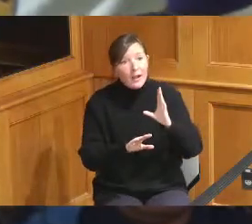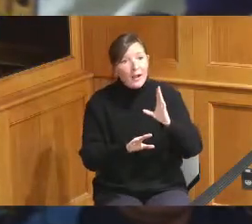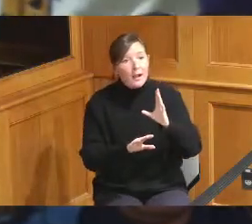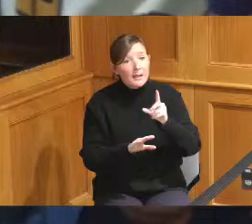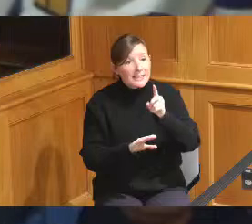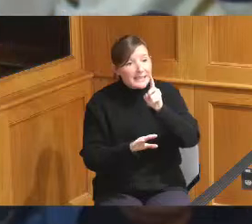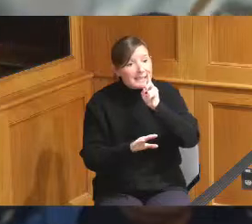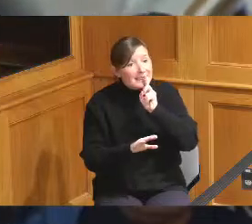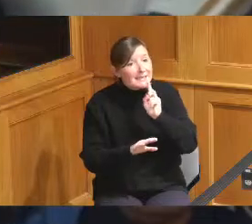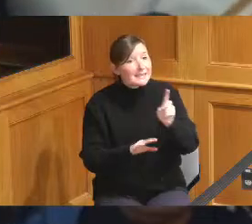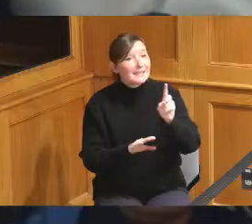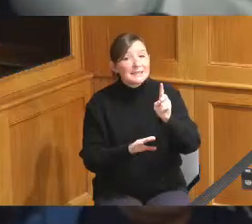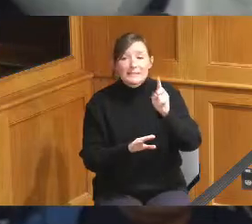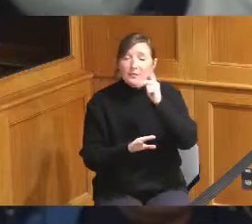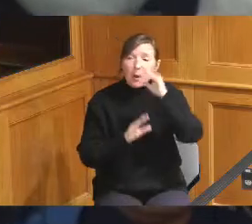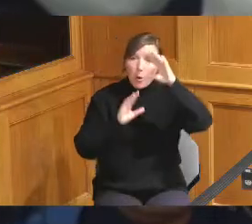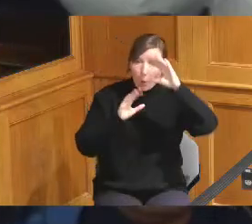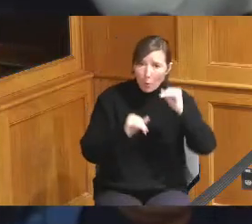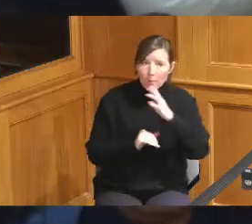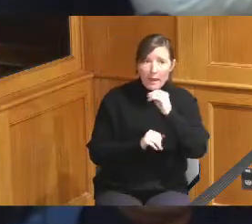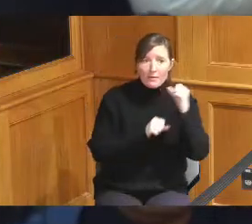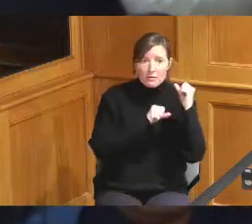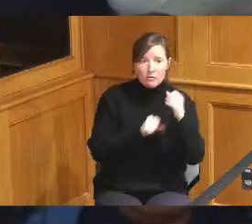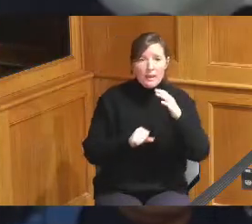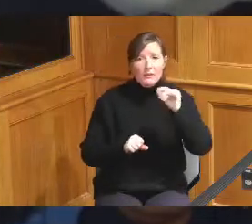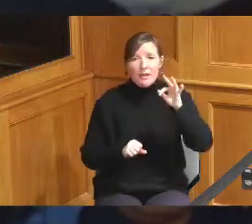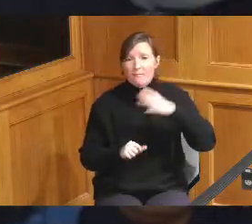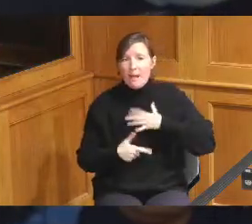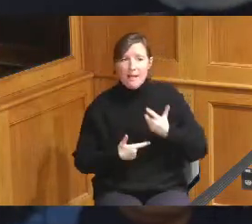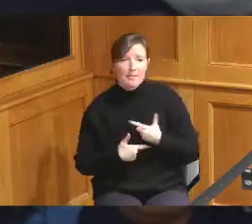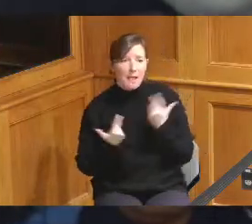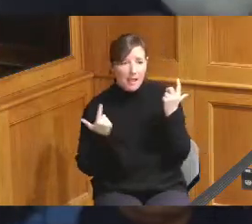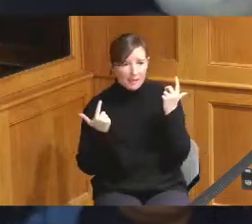joy and the strength of my life. He